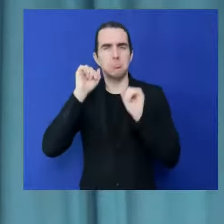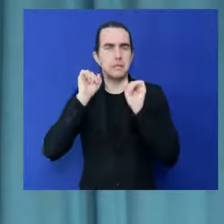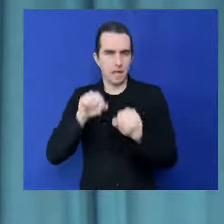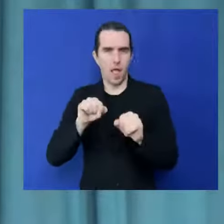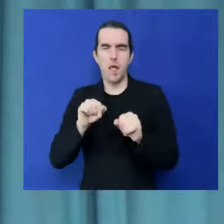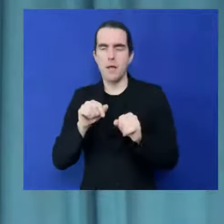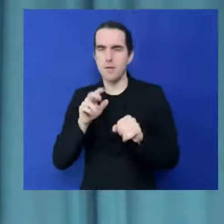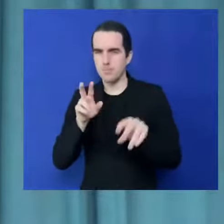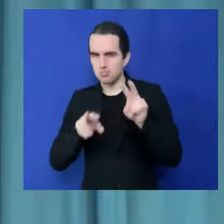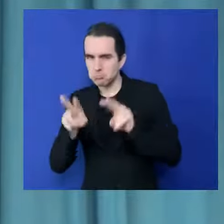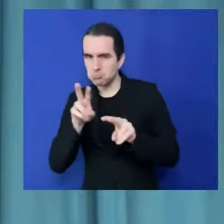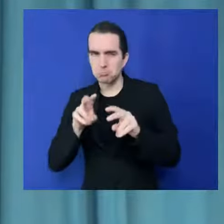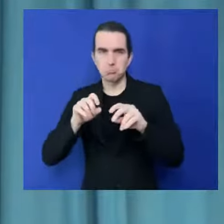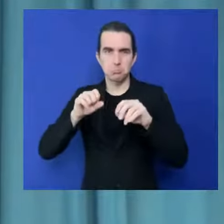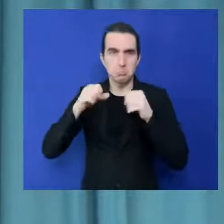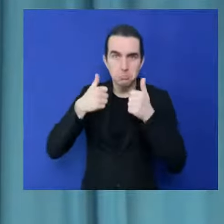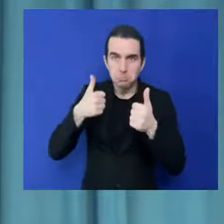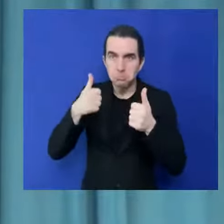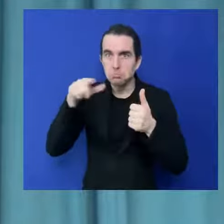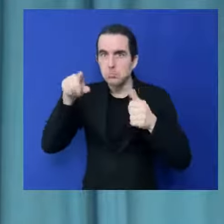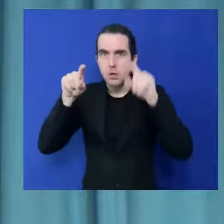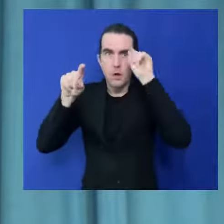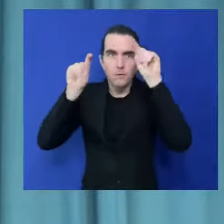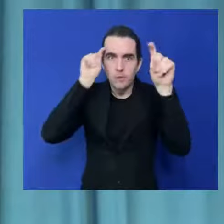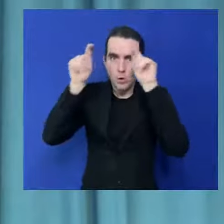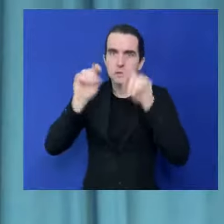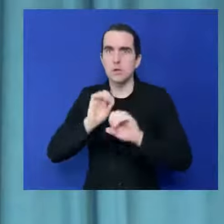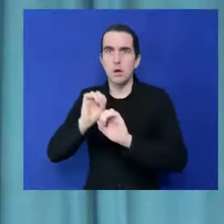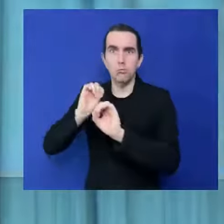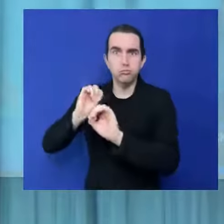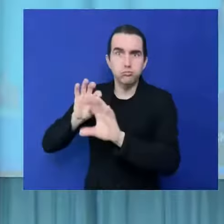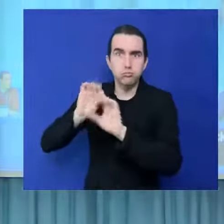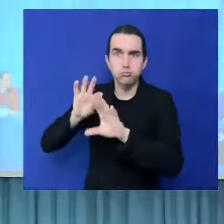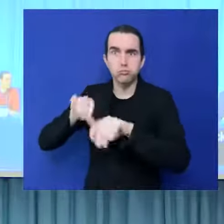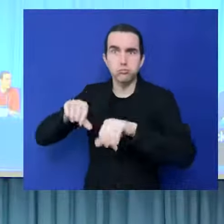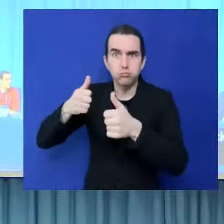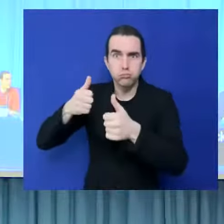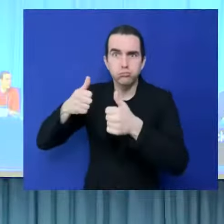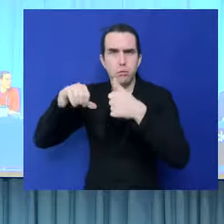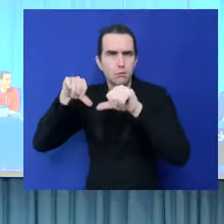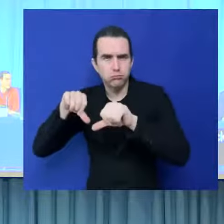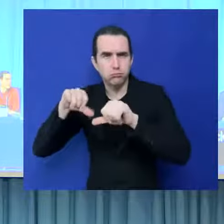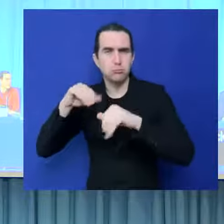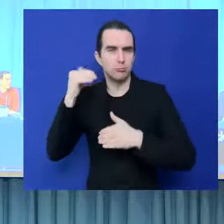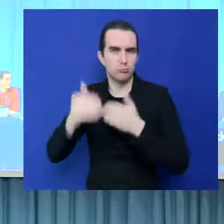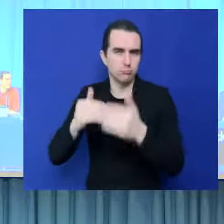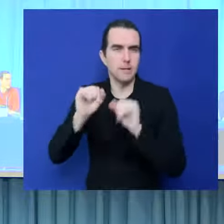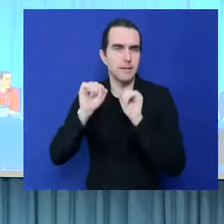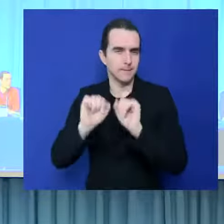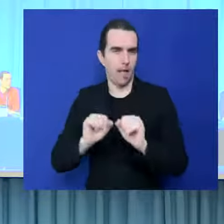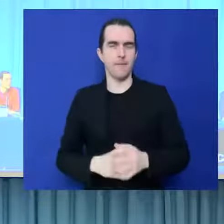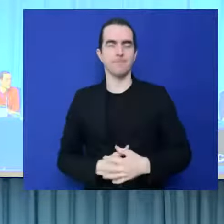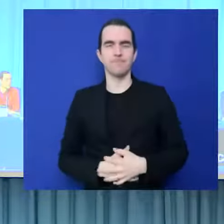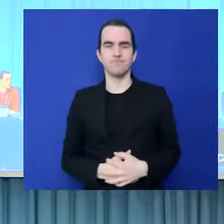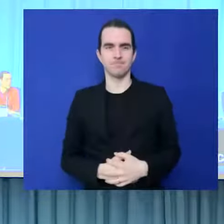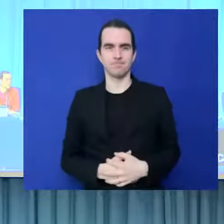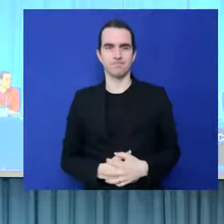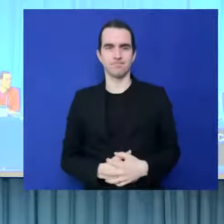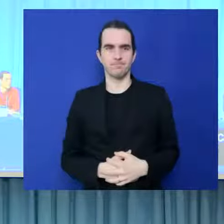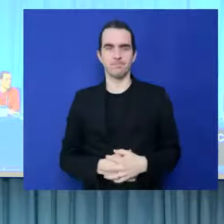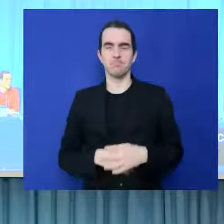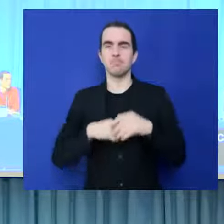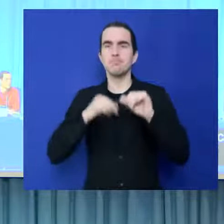just say your name. Hello, it's Gabriela from Luxembourg. I have 2 questions to both of you.